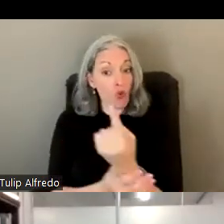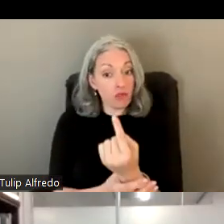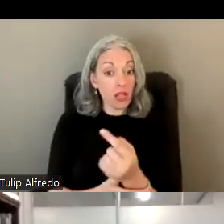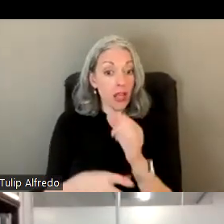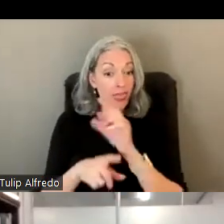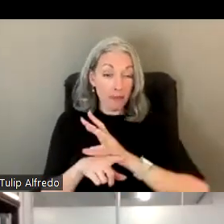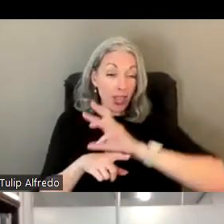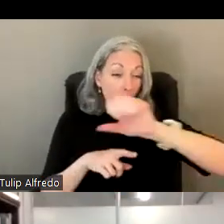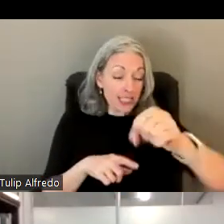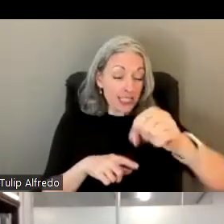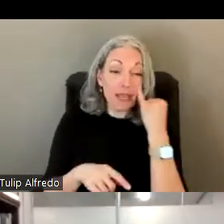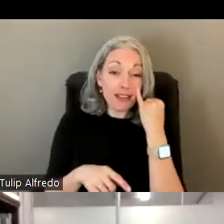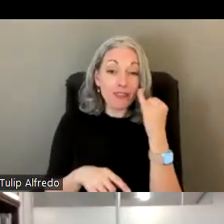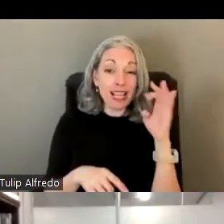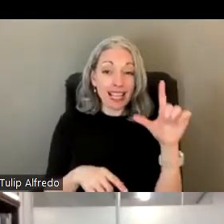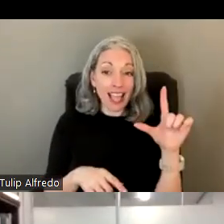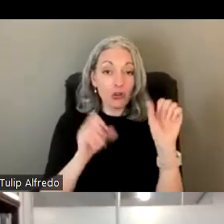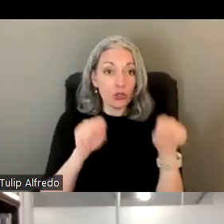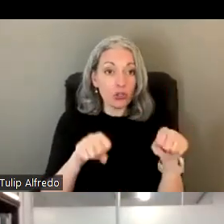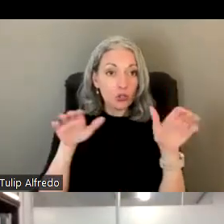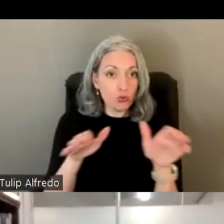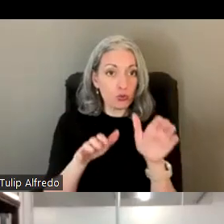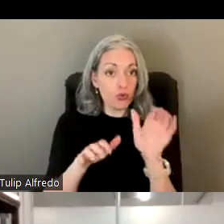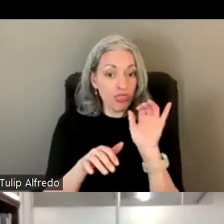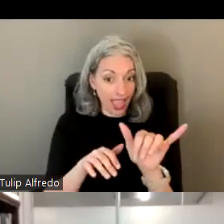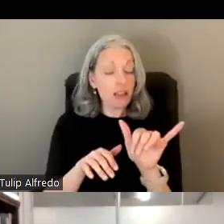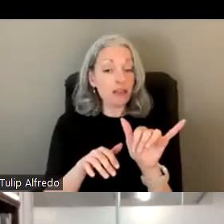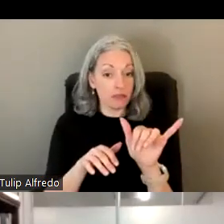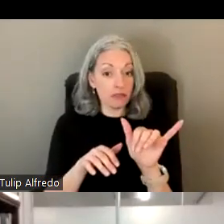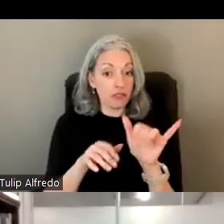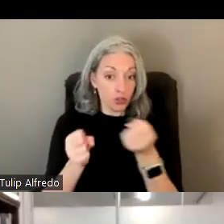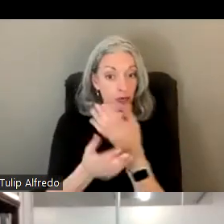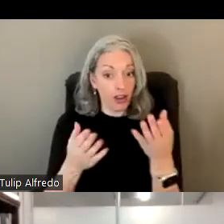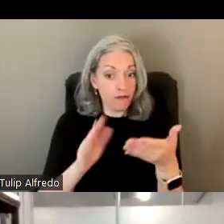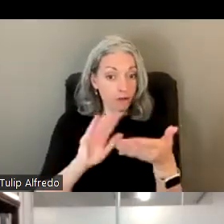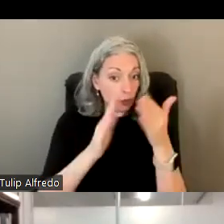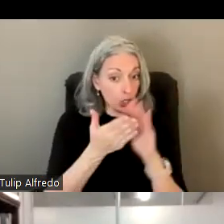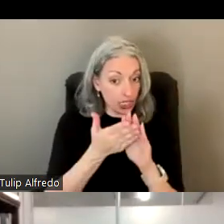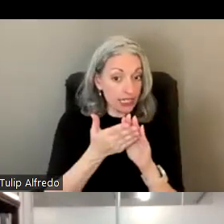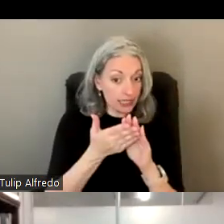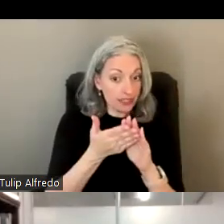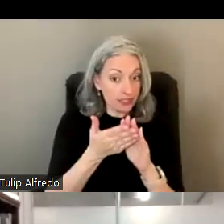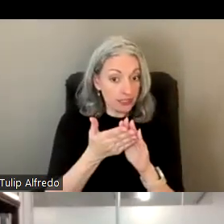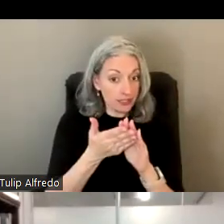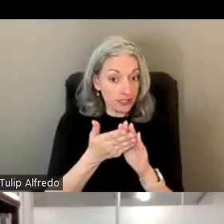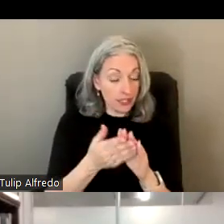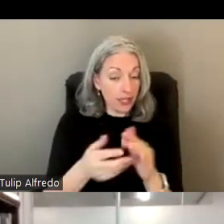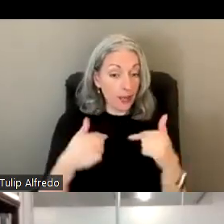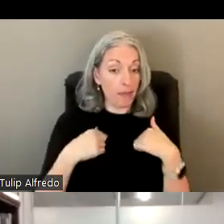California could do something like that. So I really feel like for the communities that we're advocating for, and as you know, part of being on this